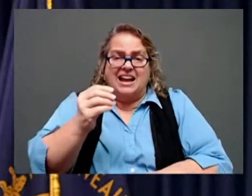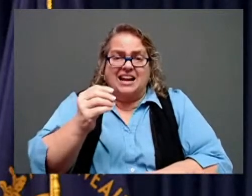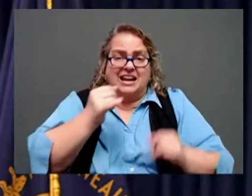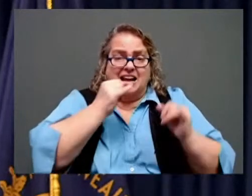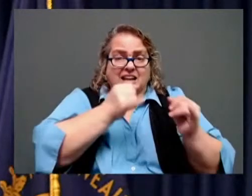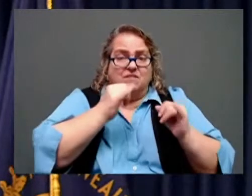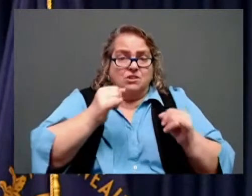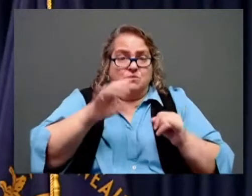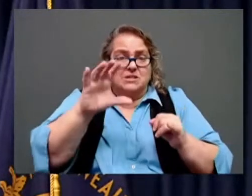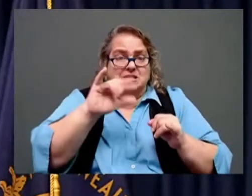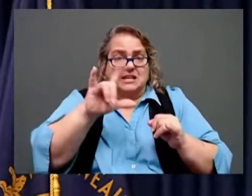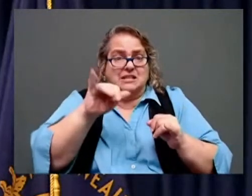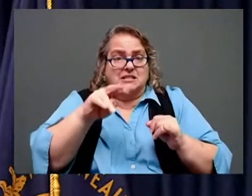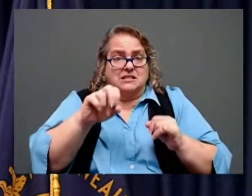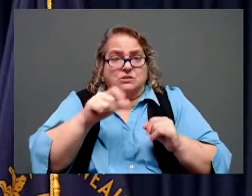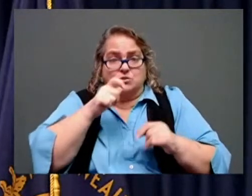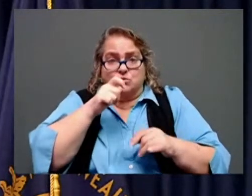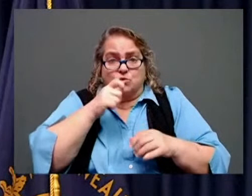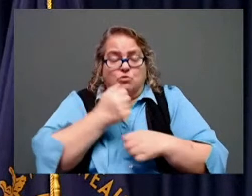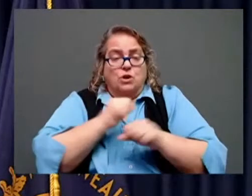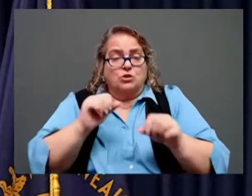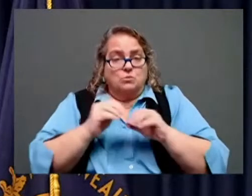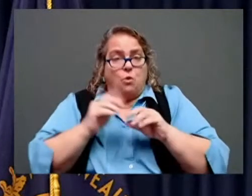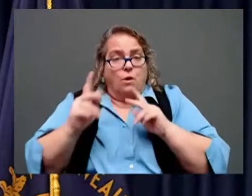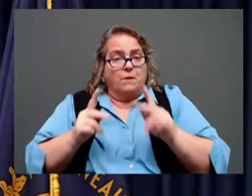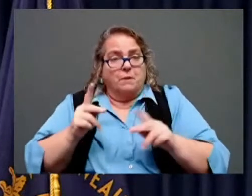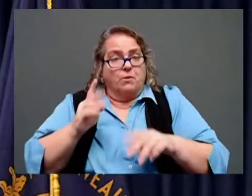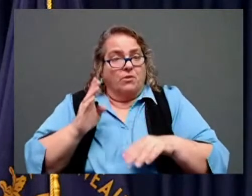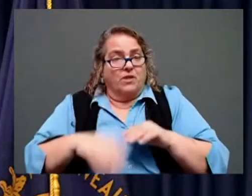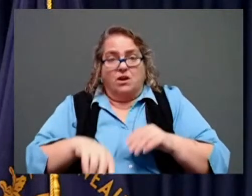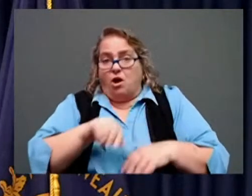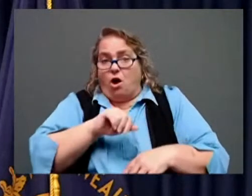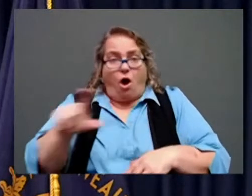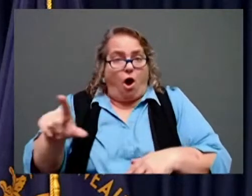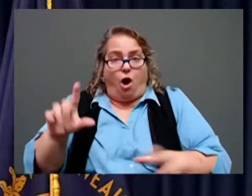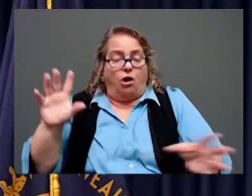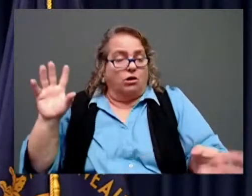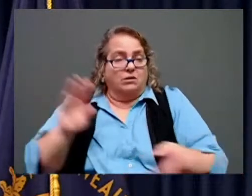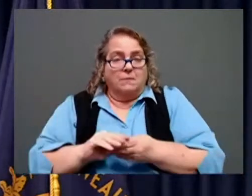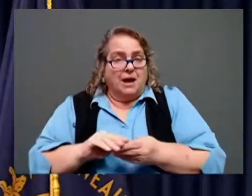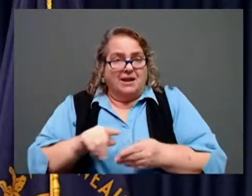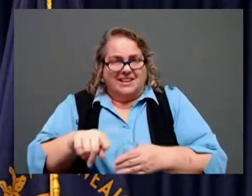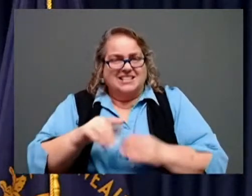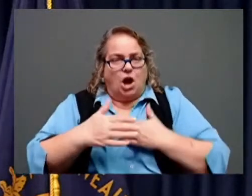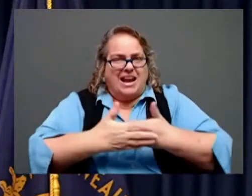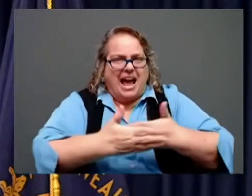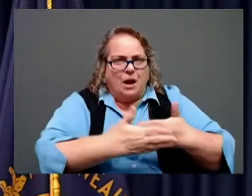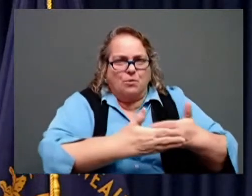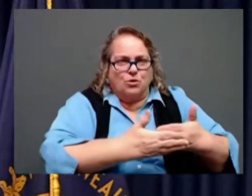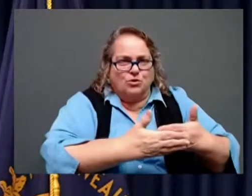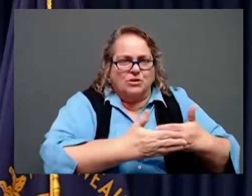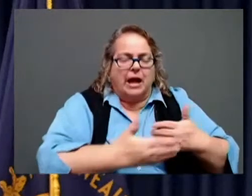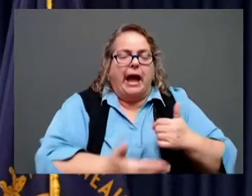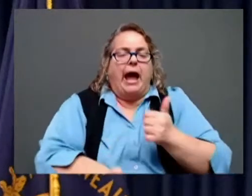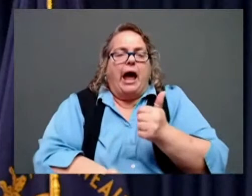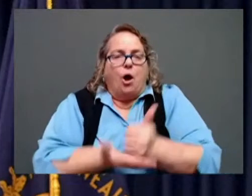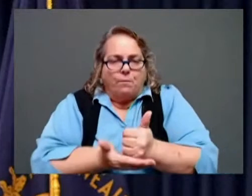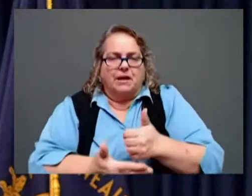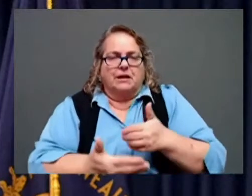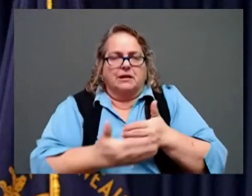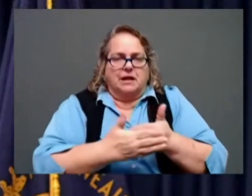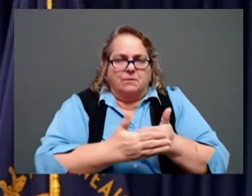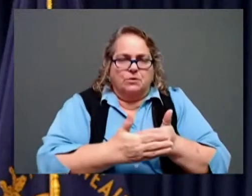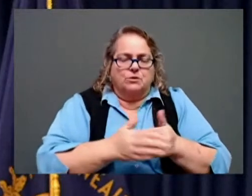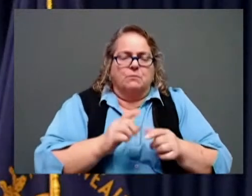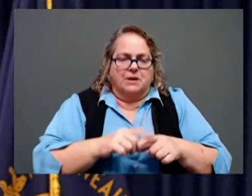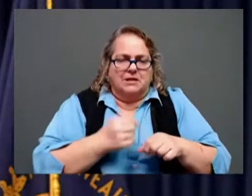more people than all those others, I think, combined. These are neighbors, not just helping neighbors, but saving their